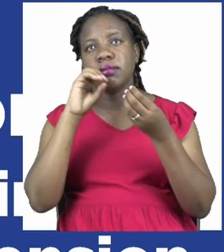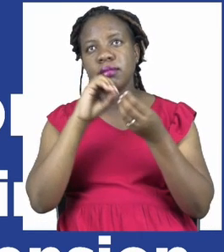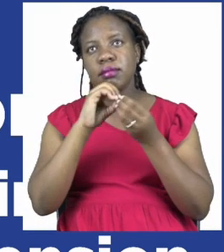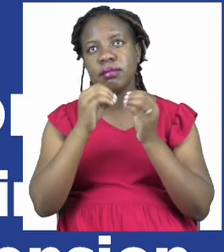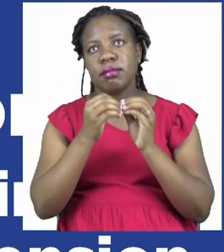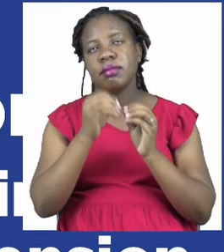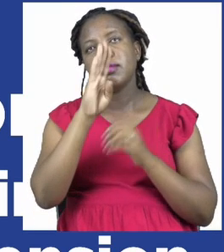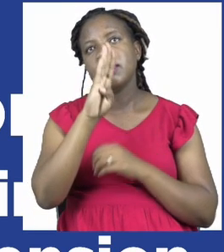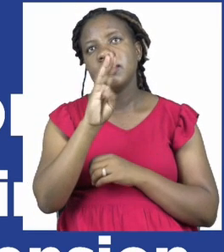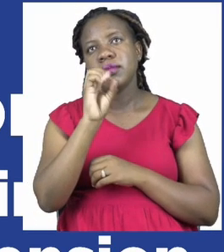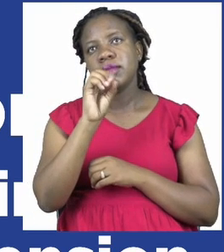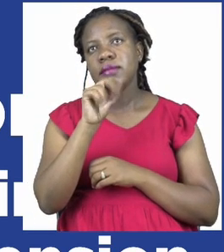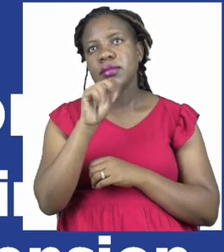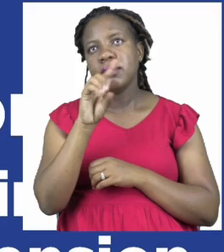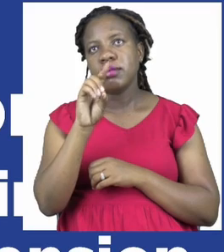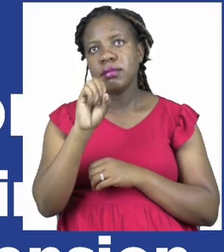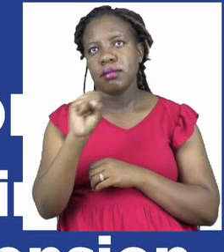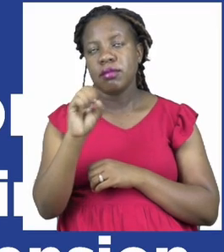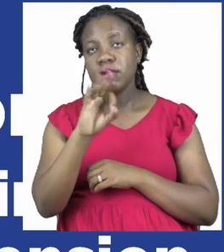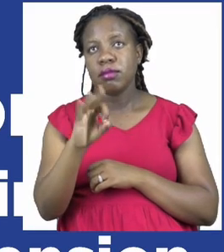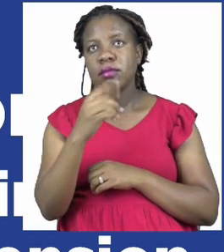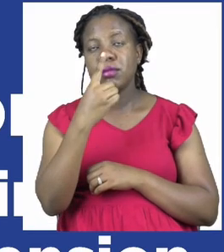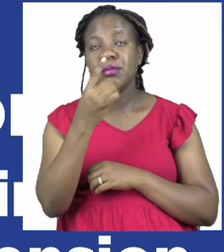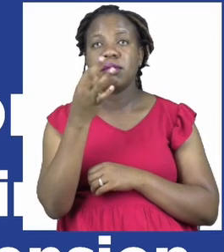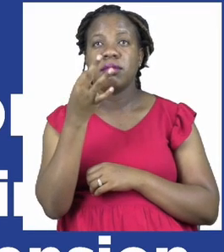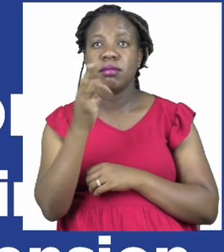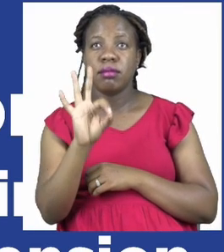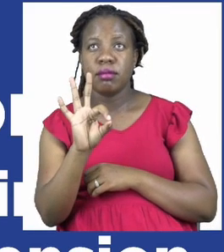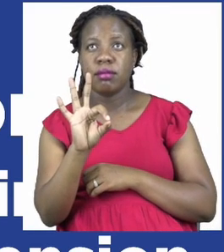of 19.